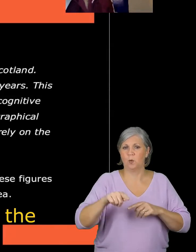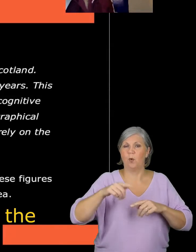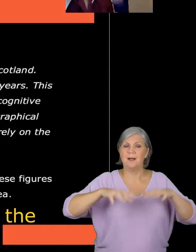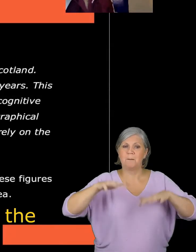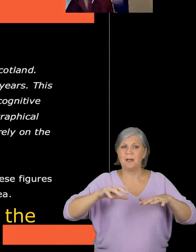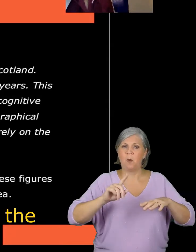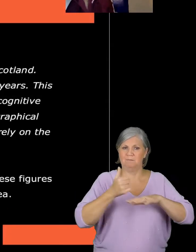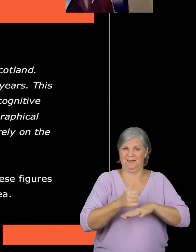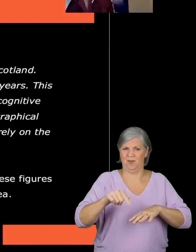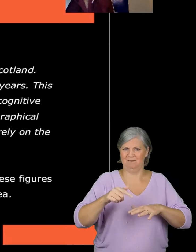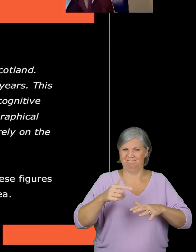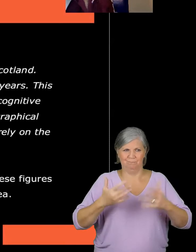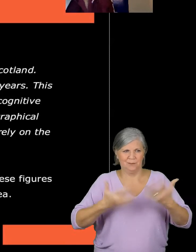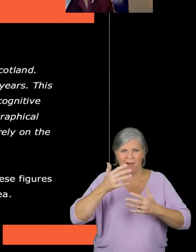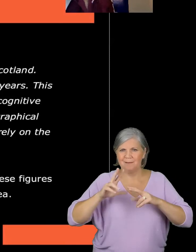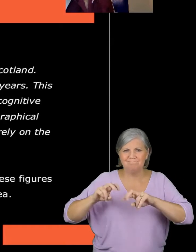of studies